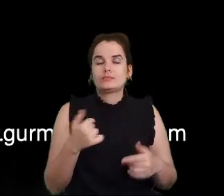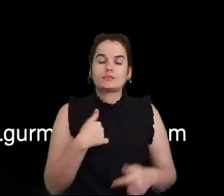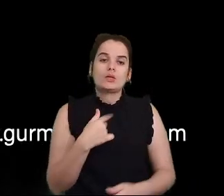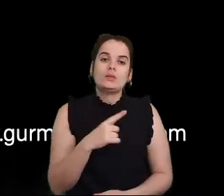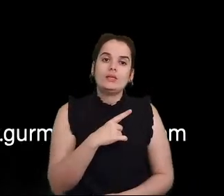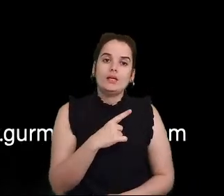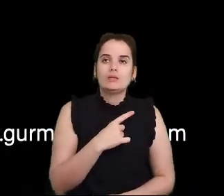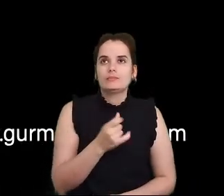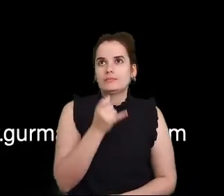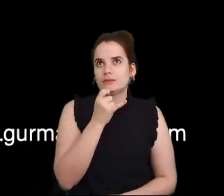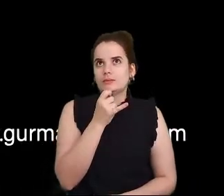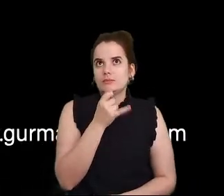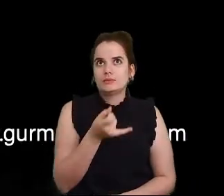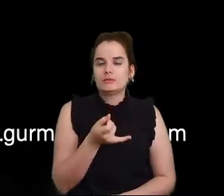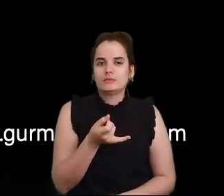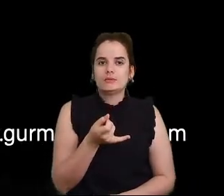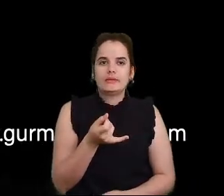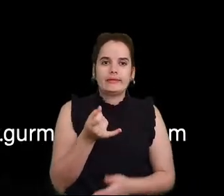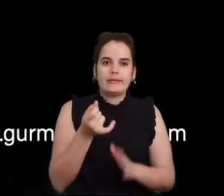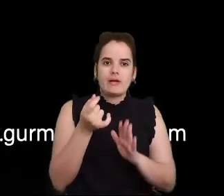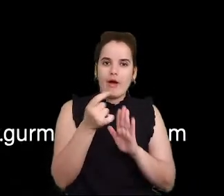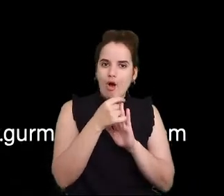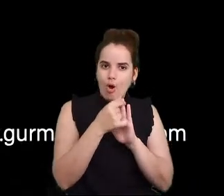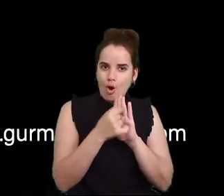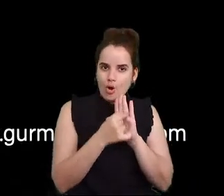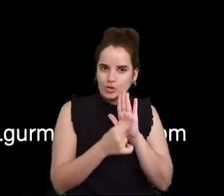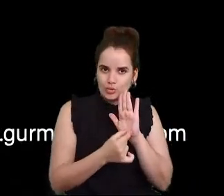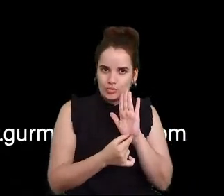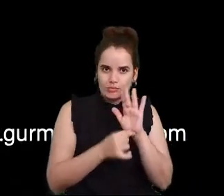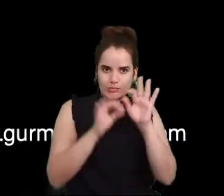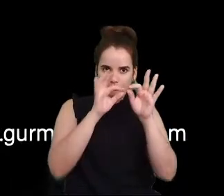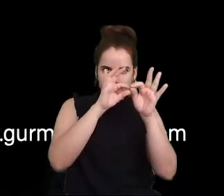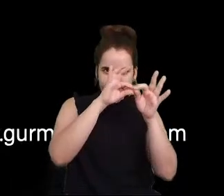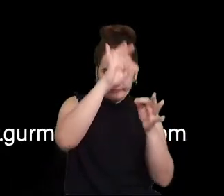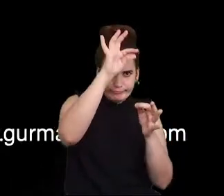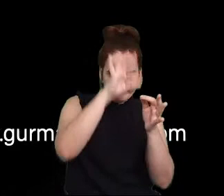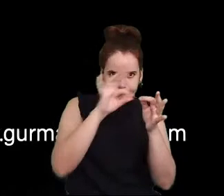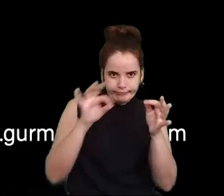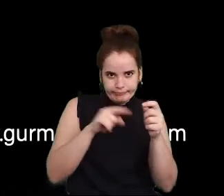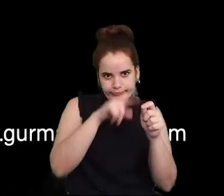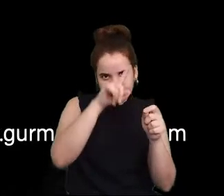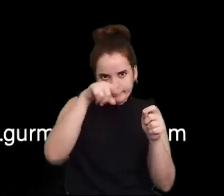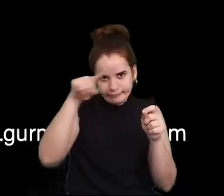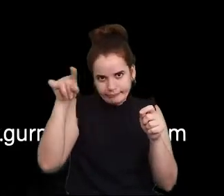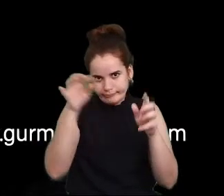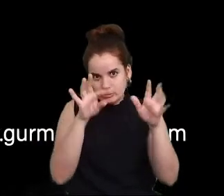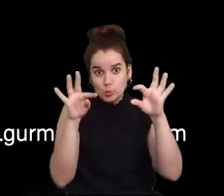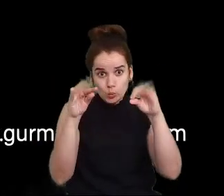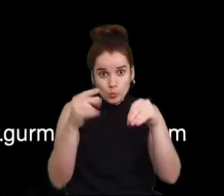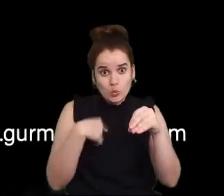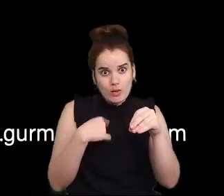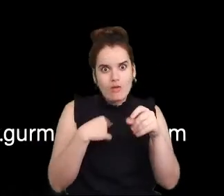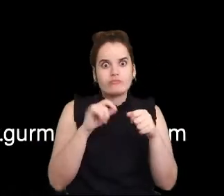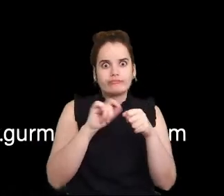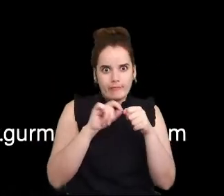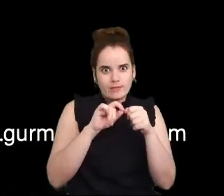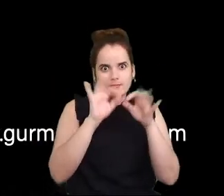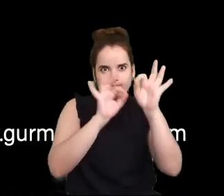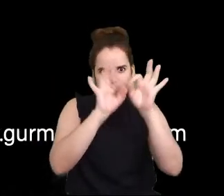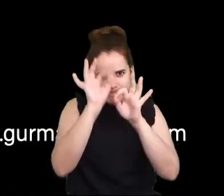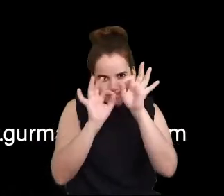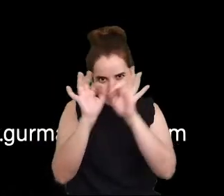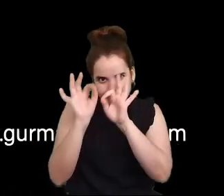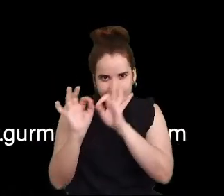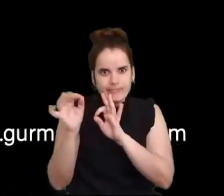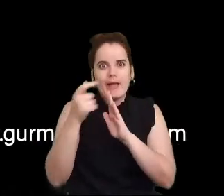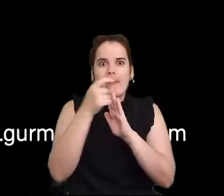code, add these many lines of code, I write even more code, and only then will I be able